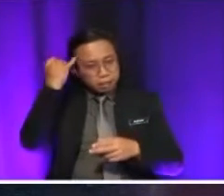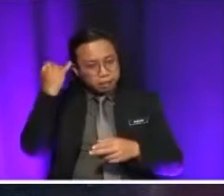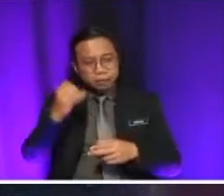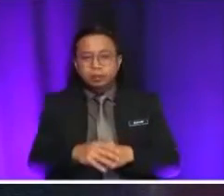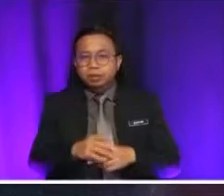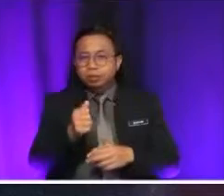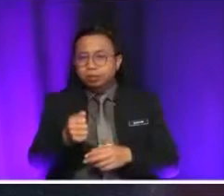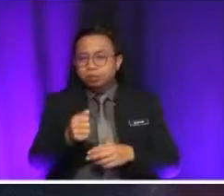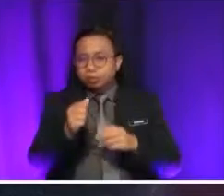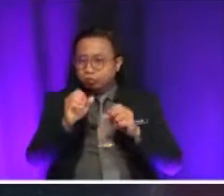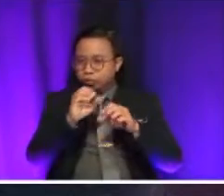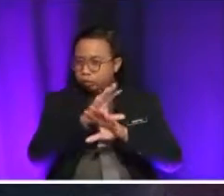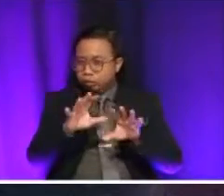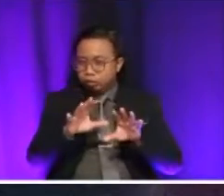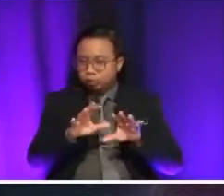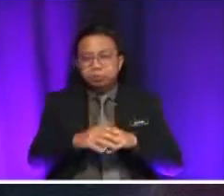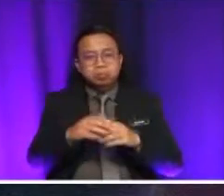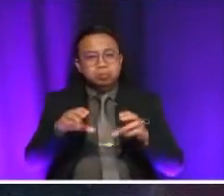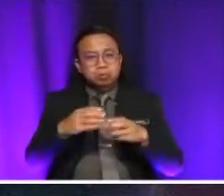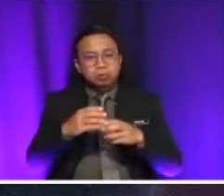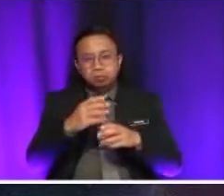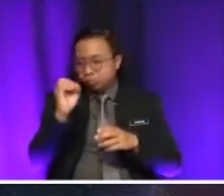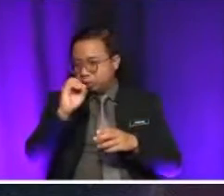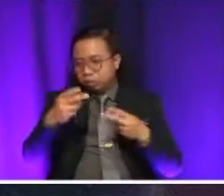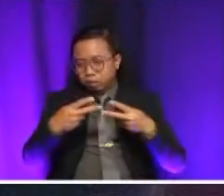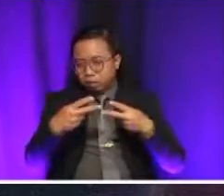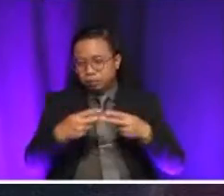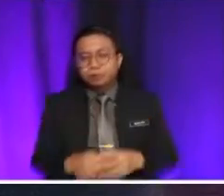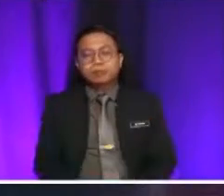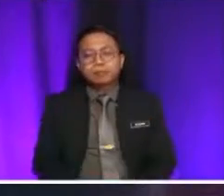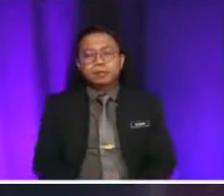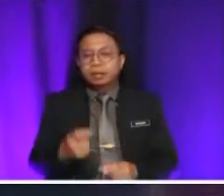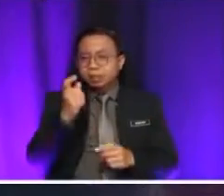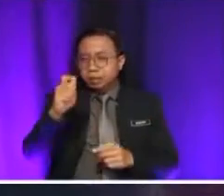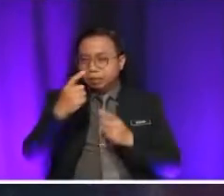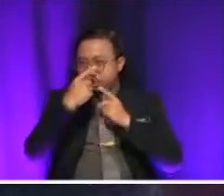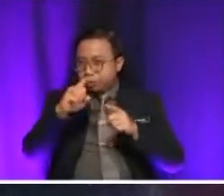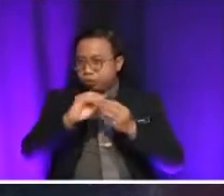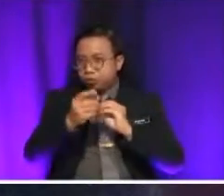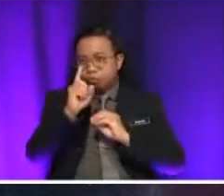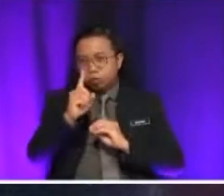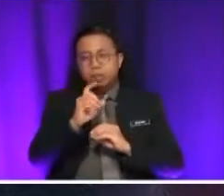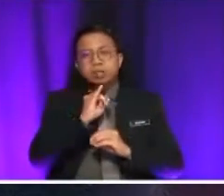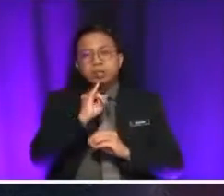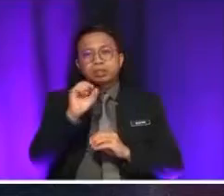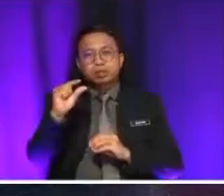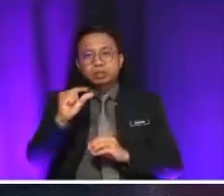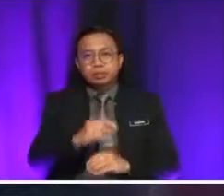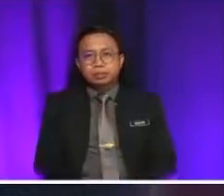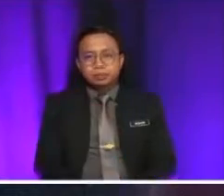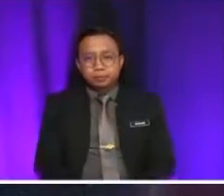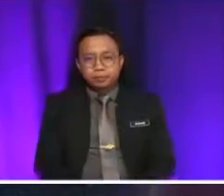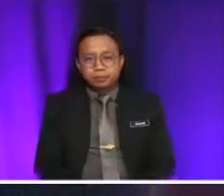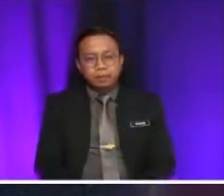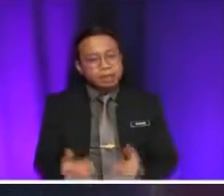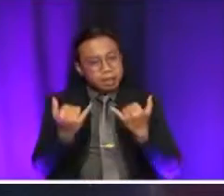that you couldn't do because the electricity disconnected, right? So the answer for number one is G. Right. Okay,